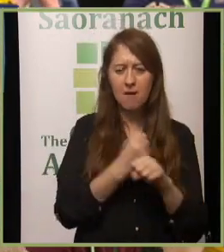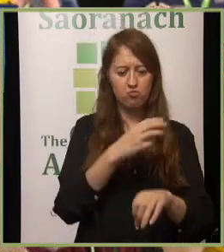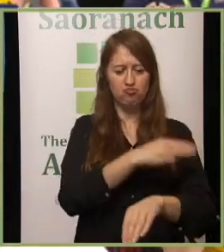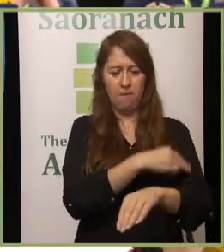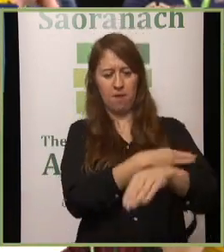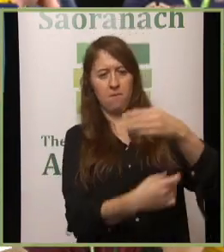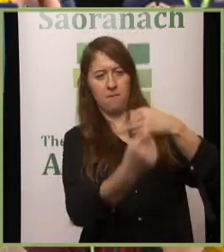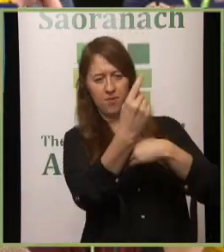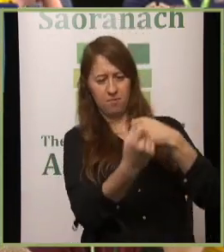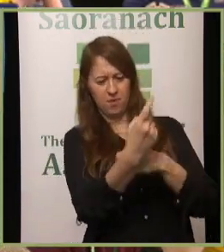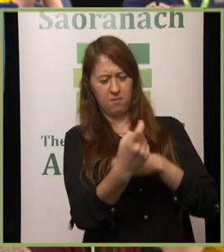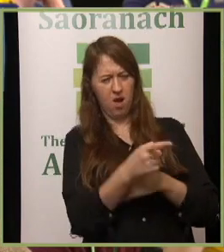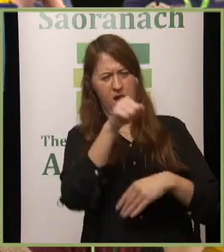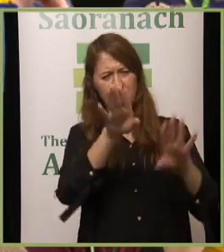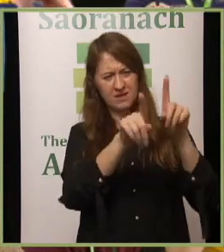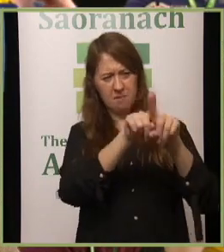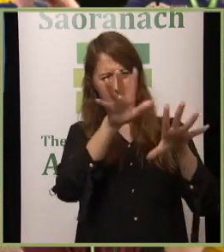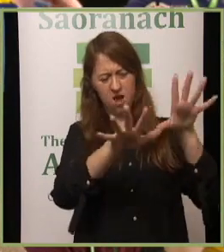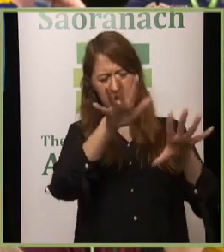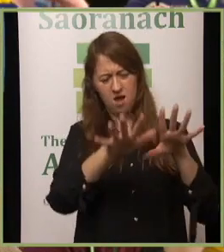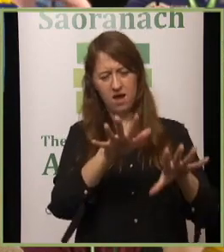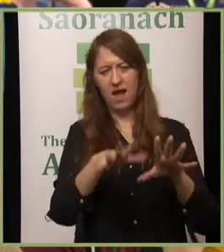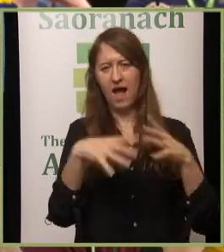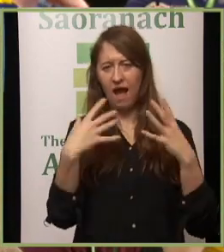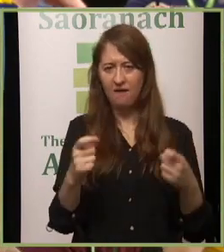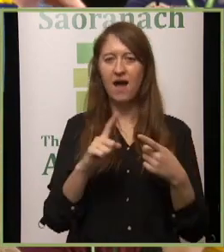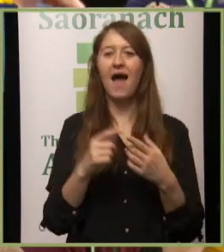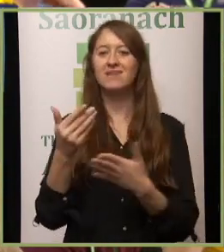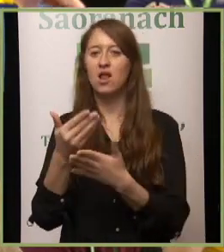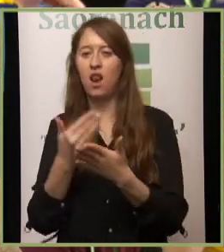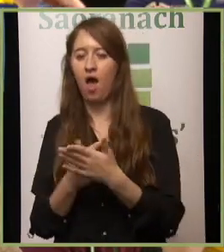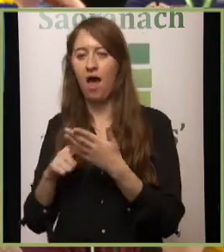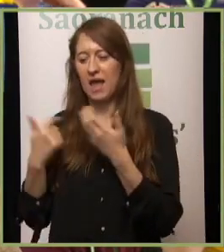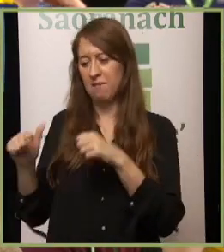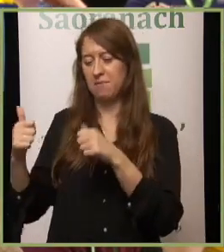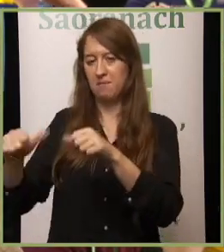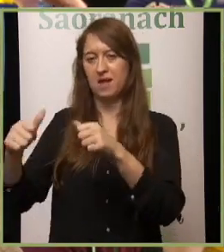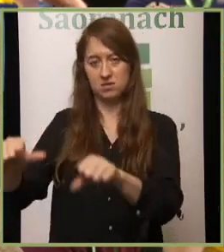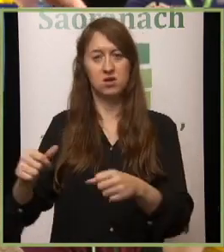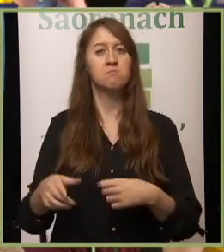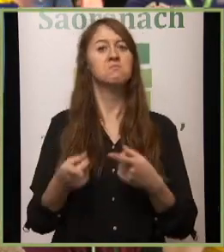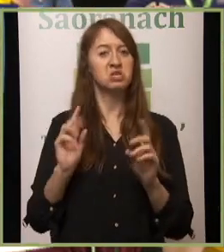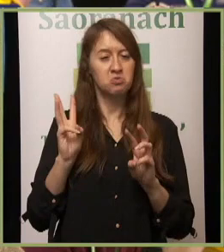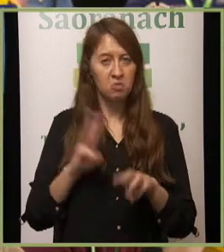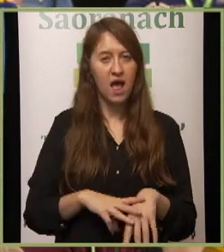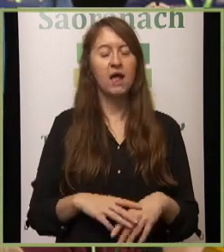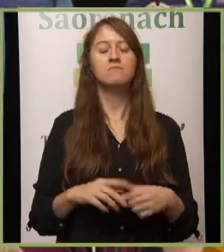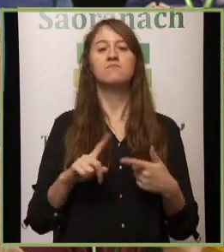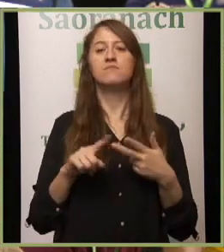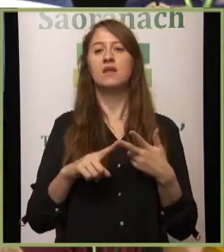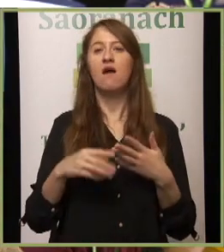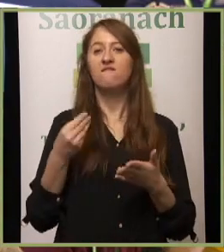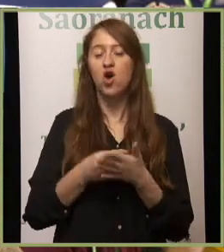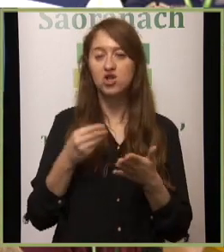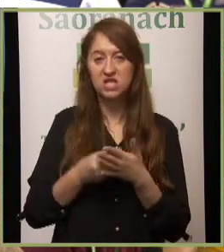facing. In terms of implementation of existing legislation, we'd be doing well. If there was properly resourced funding in existing bodies, we'd be